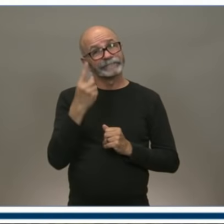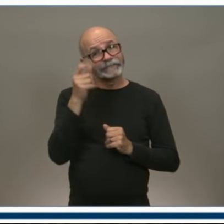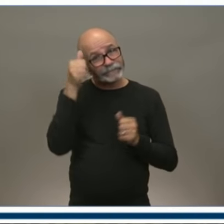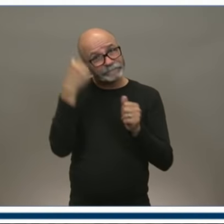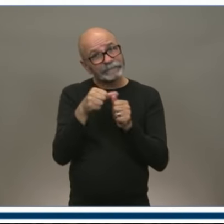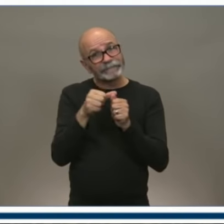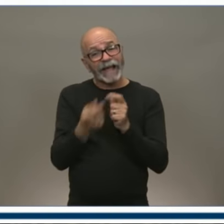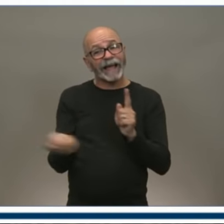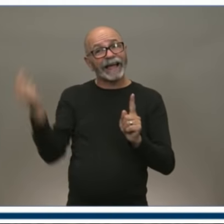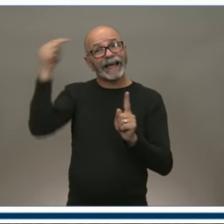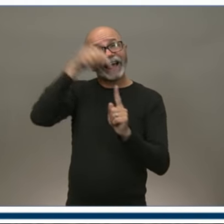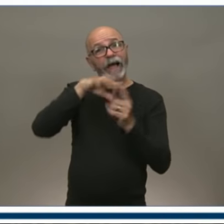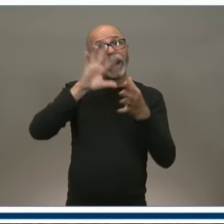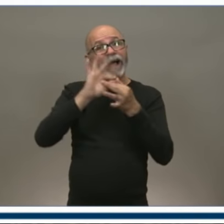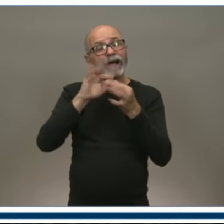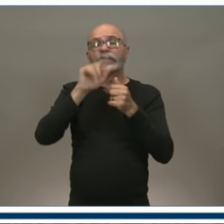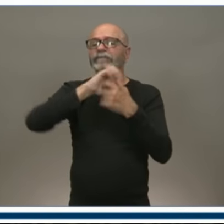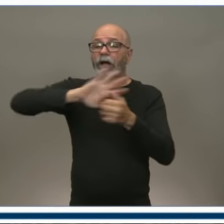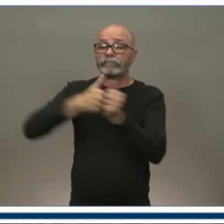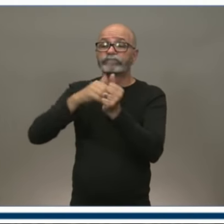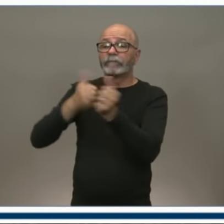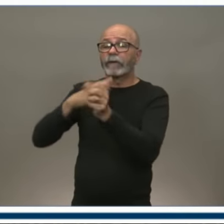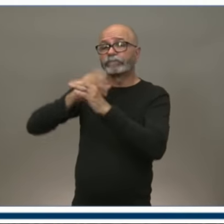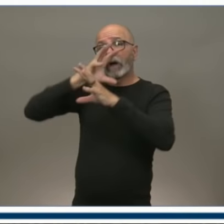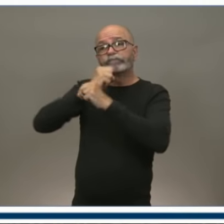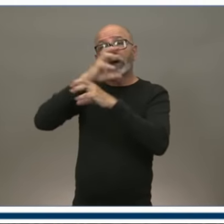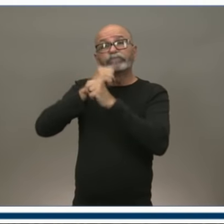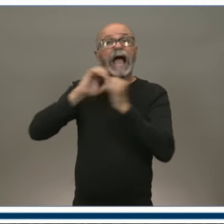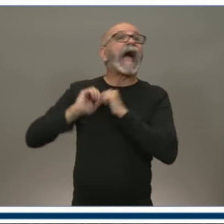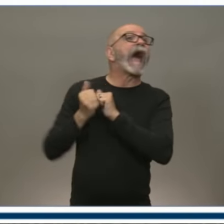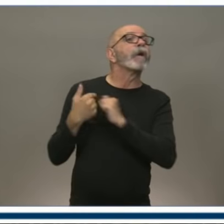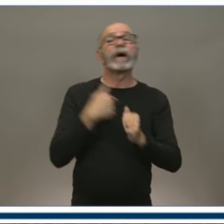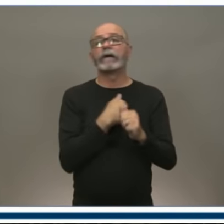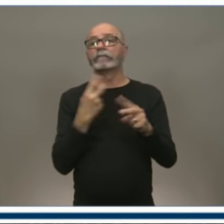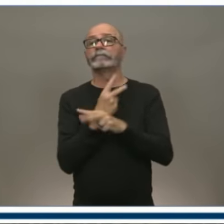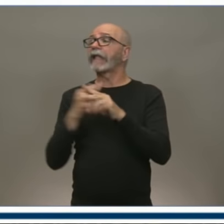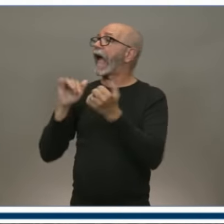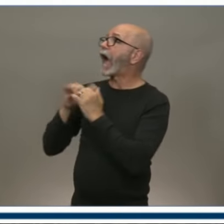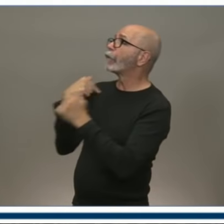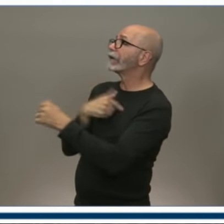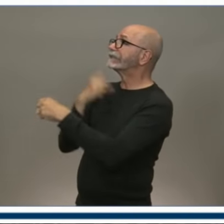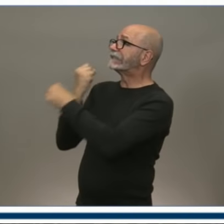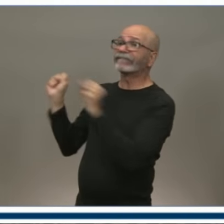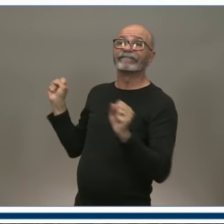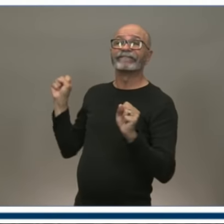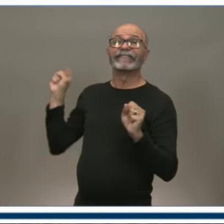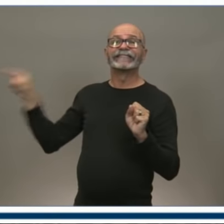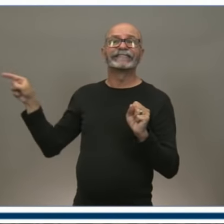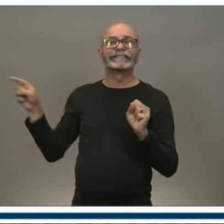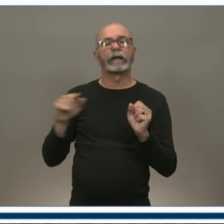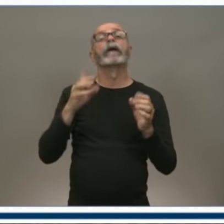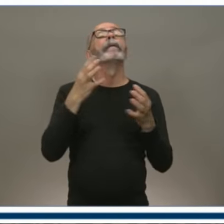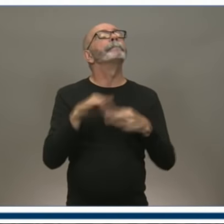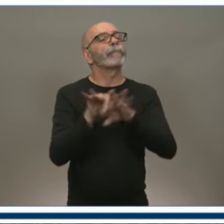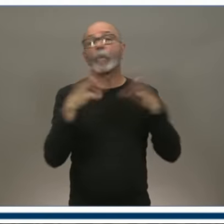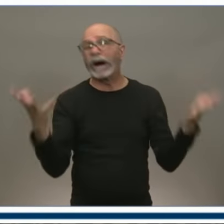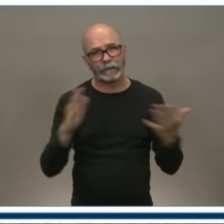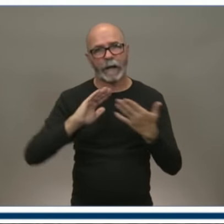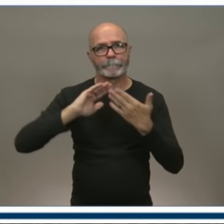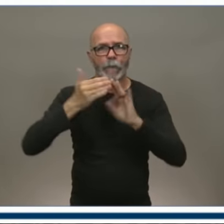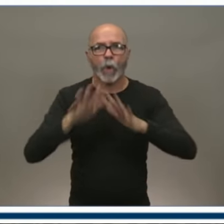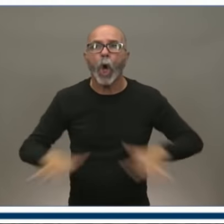place, the way we keep our long-term care sector safe is by having our communities safe with low levels of COVID activity. So